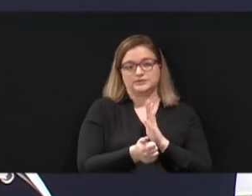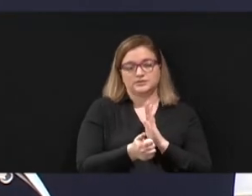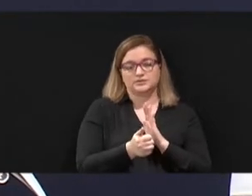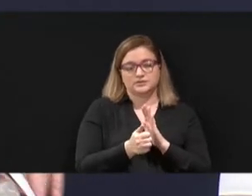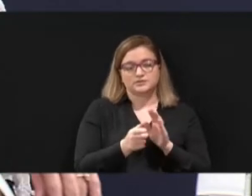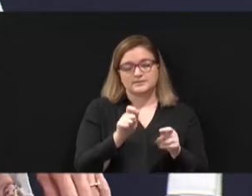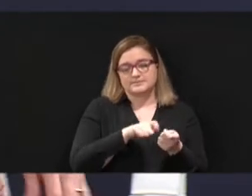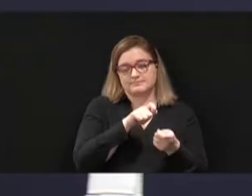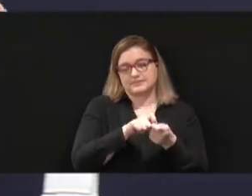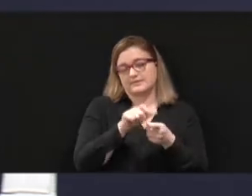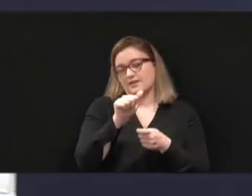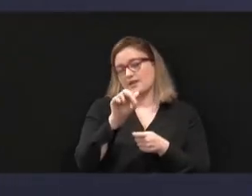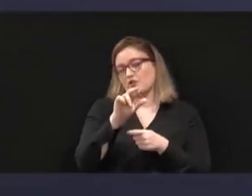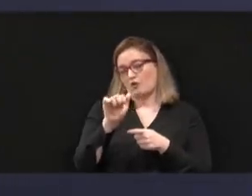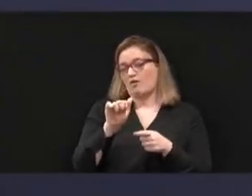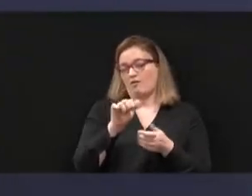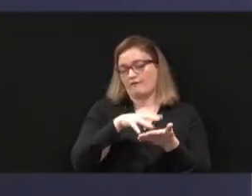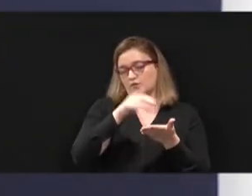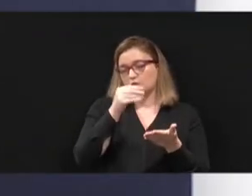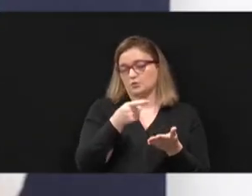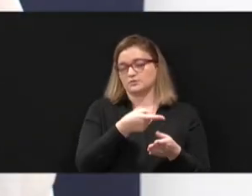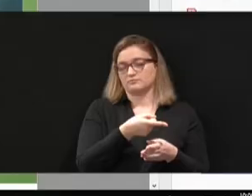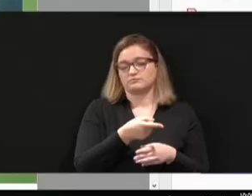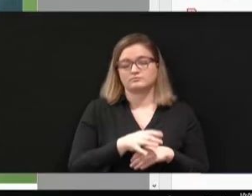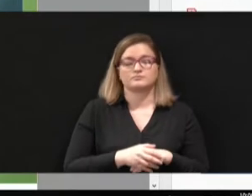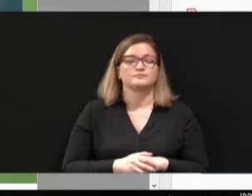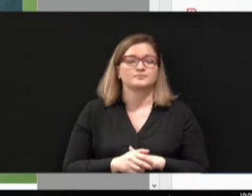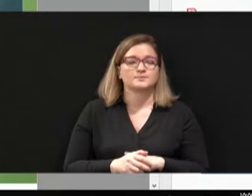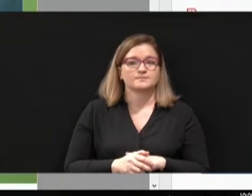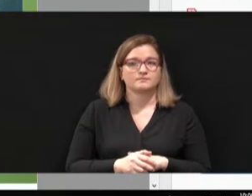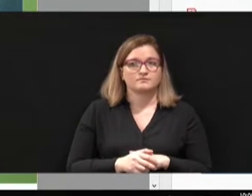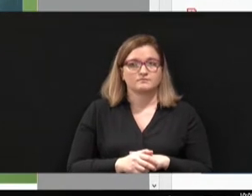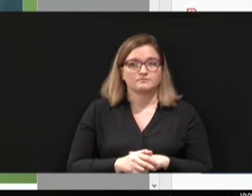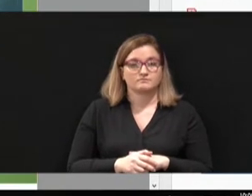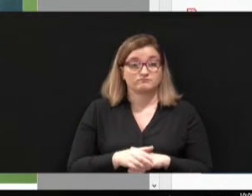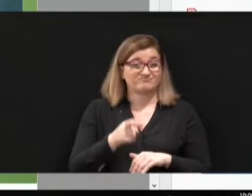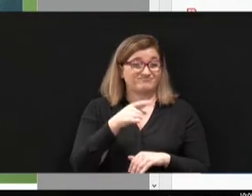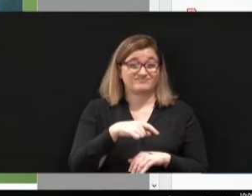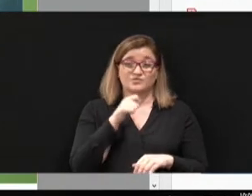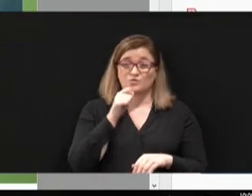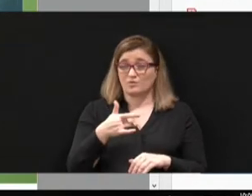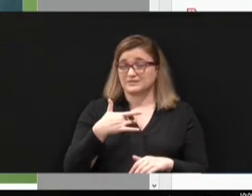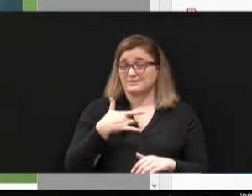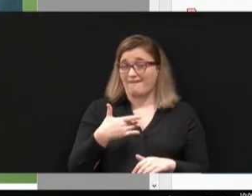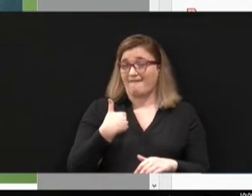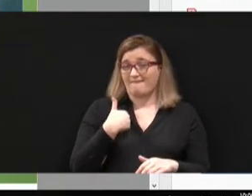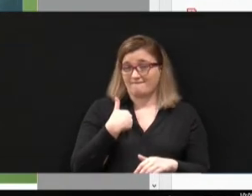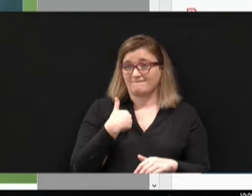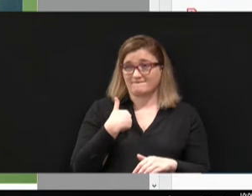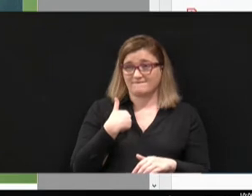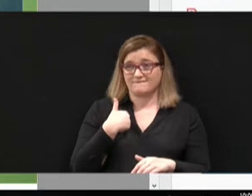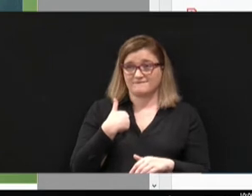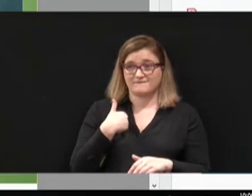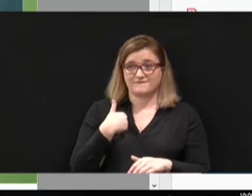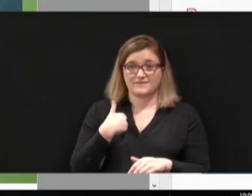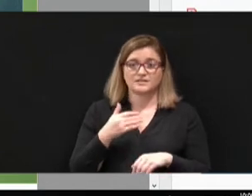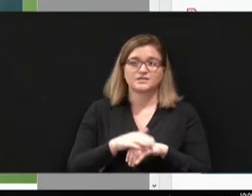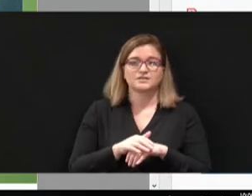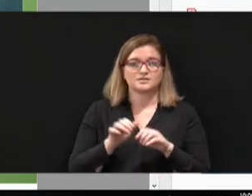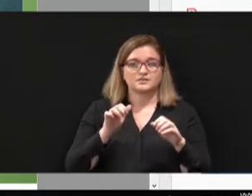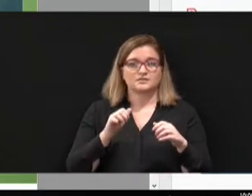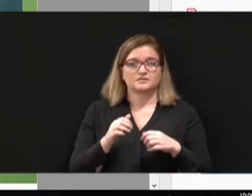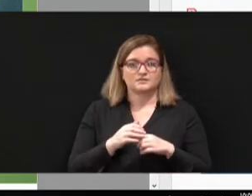Also, very importantly, people with dyslexia don't have a primary diagnosis of an emotional challenge or